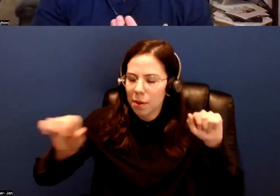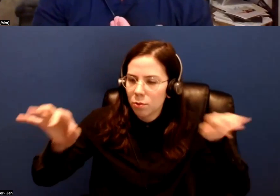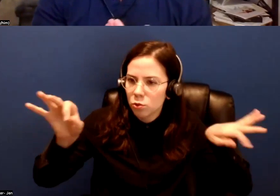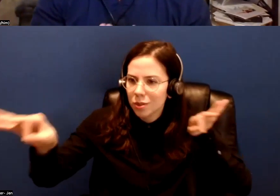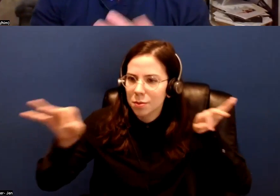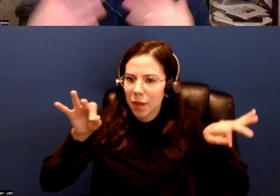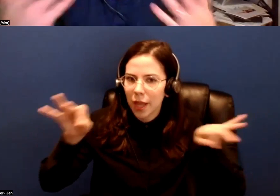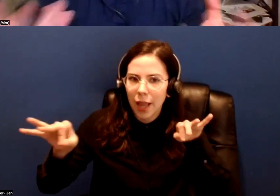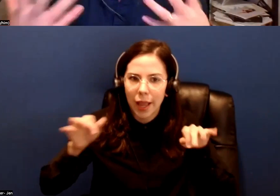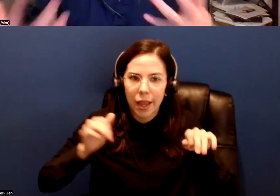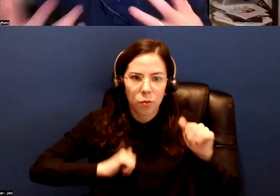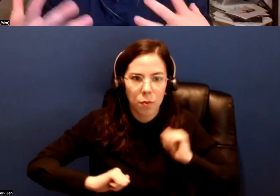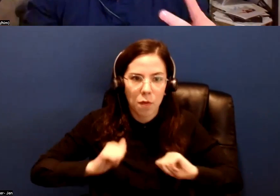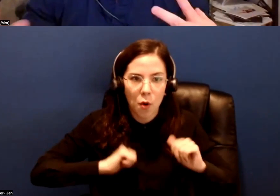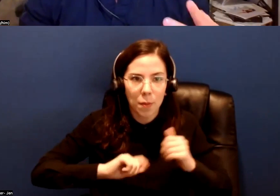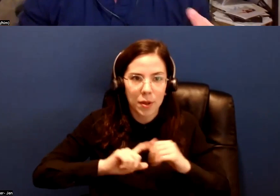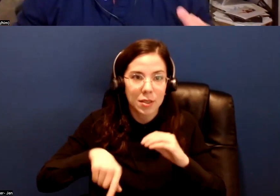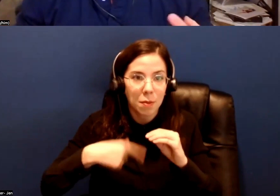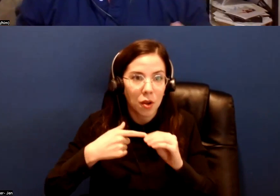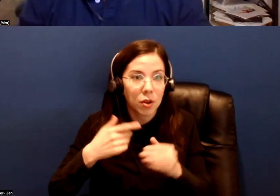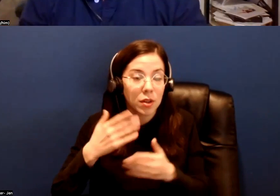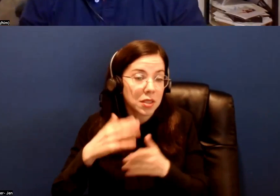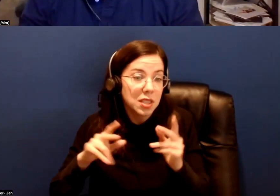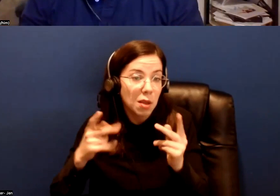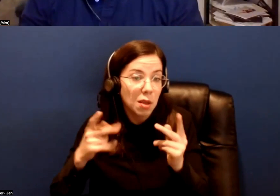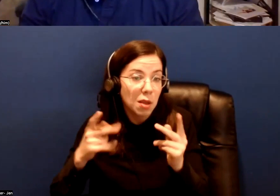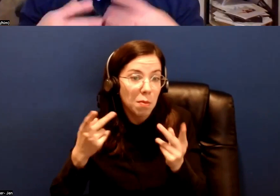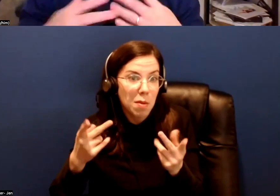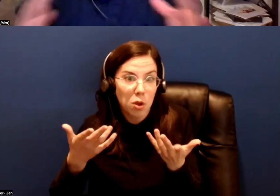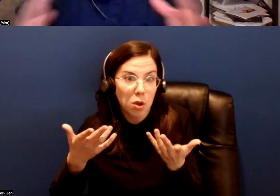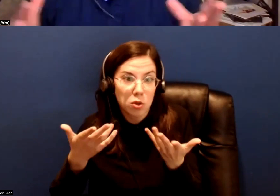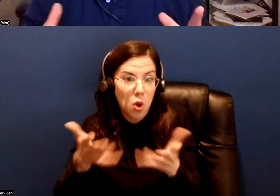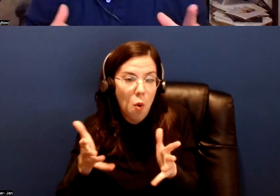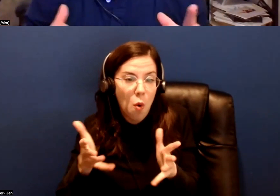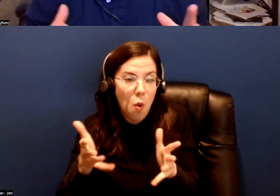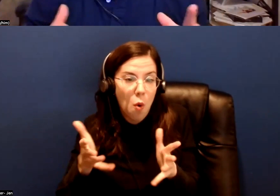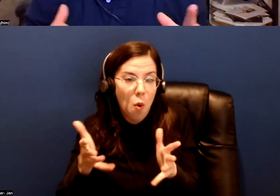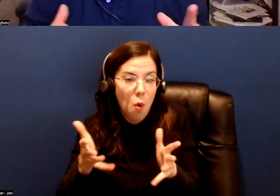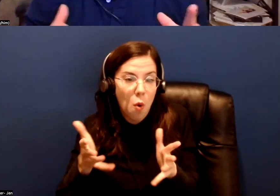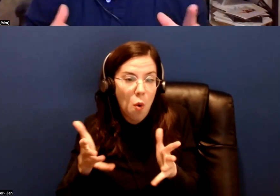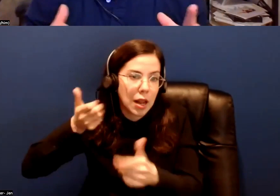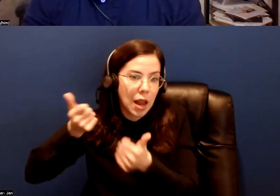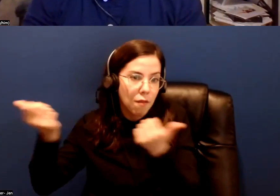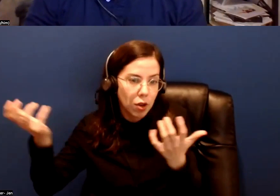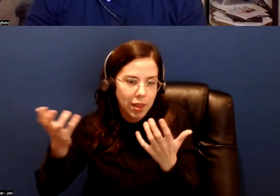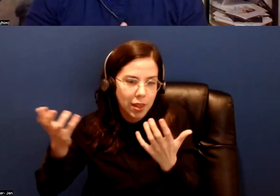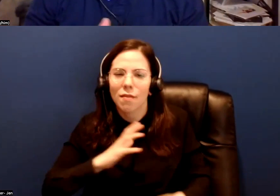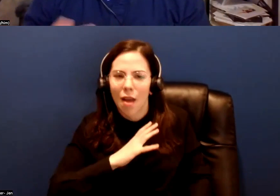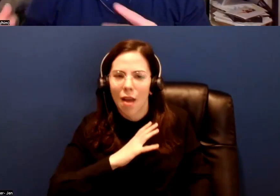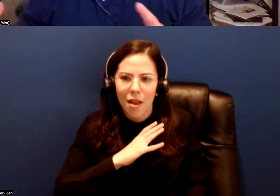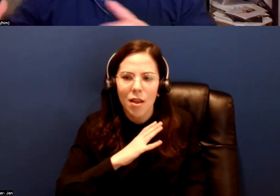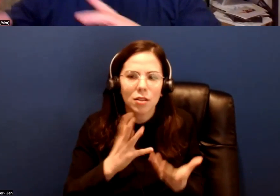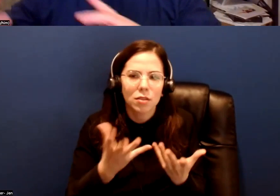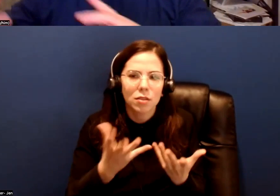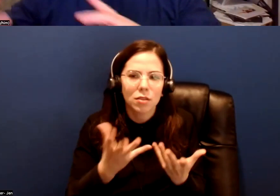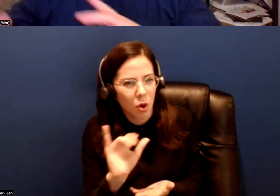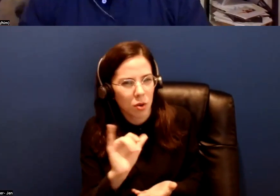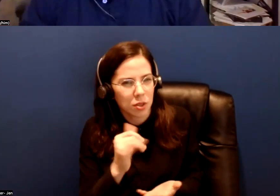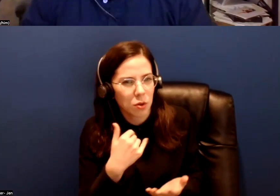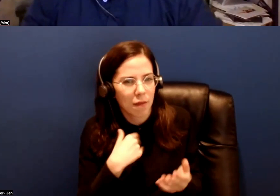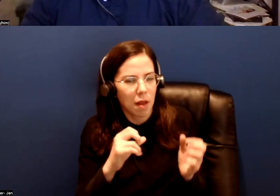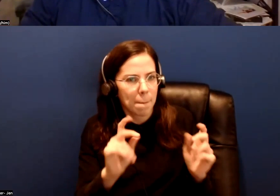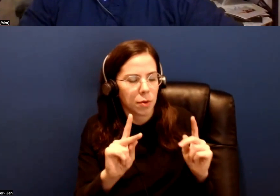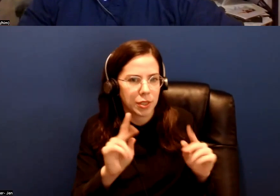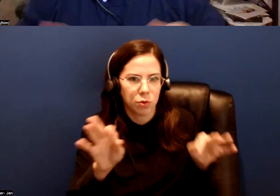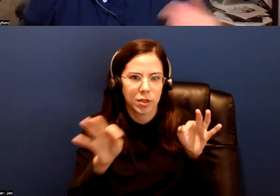there's a segment of people who don't want to spoon feed too much information to an audience. That's fine. There's still ways to talk about the experience of to an event